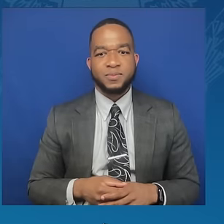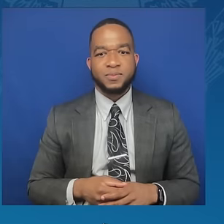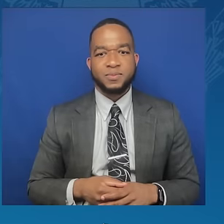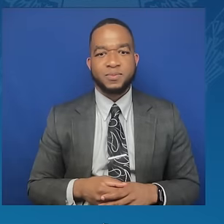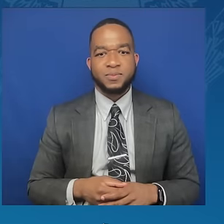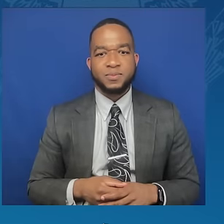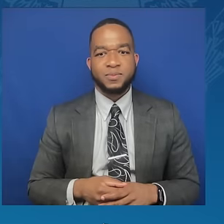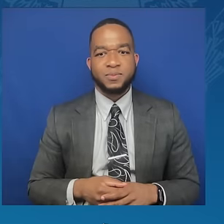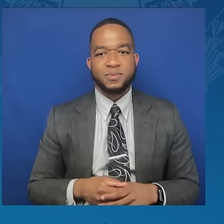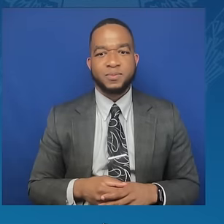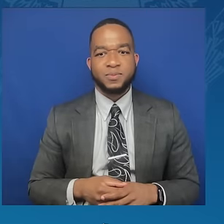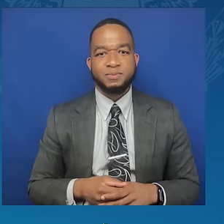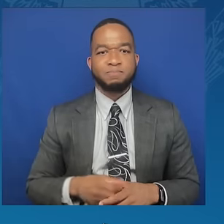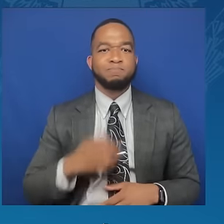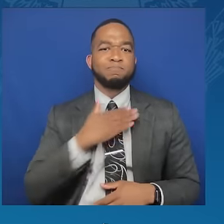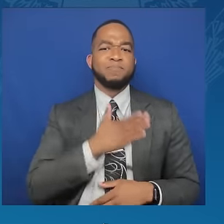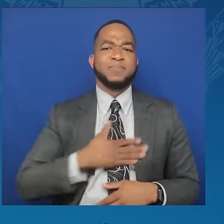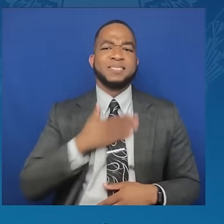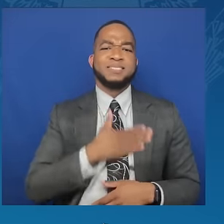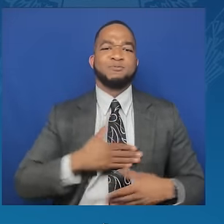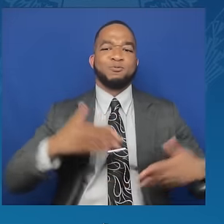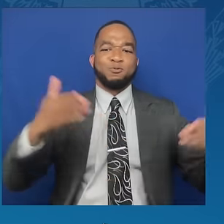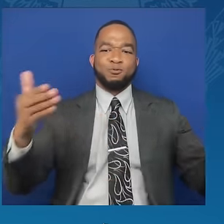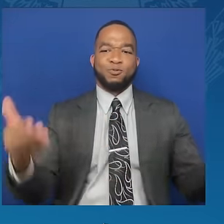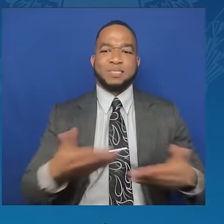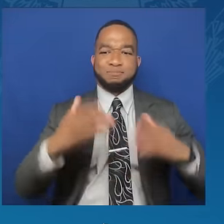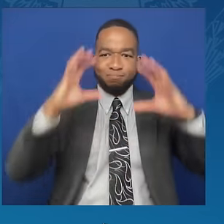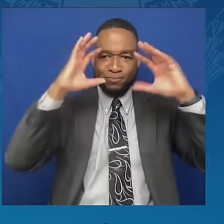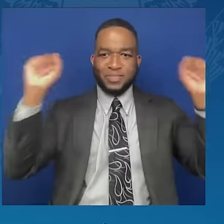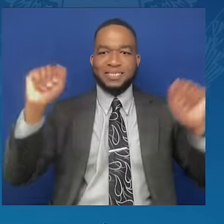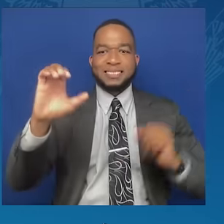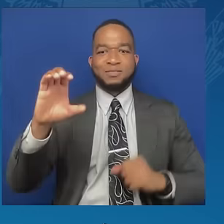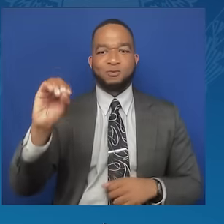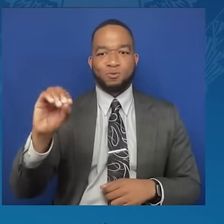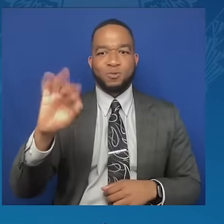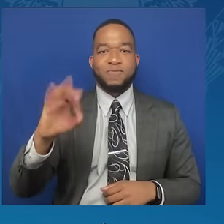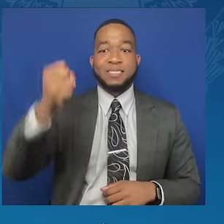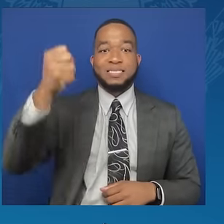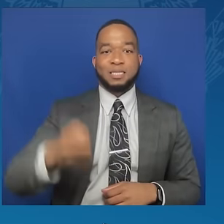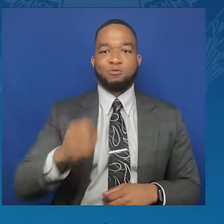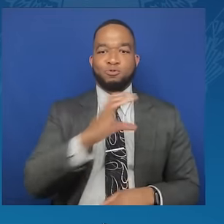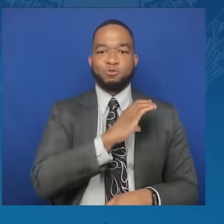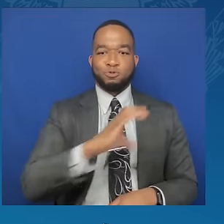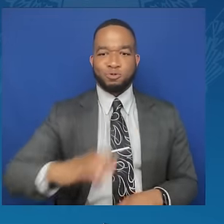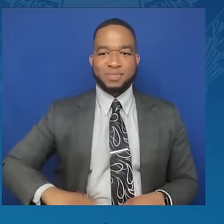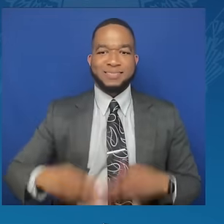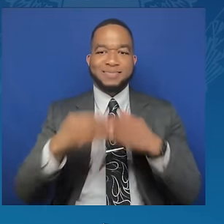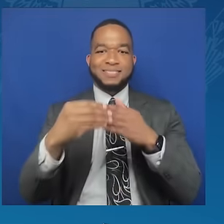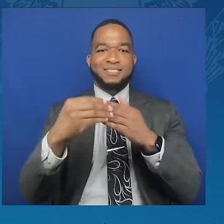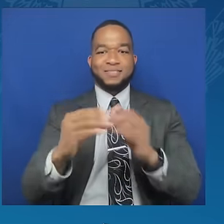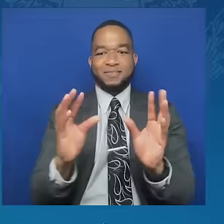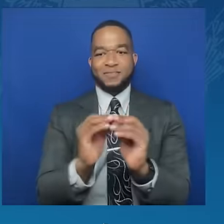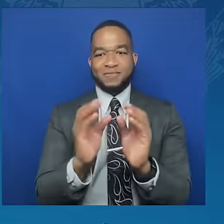Please welcome President and CEO of the Southern Christian Leadership Conference, Charles Still,